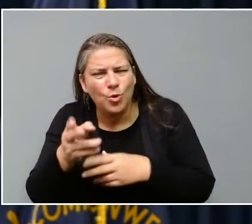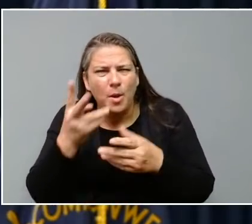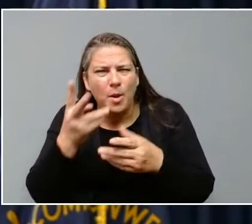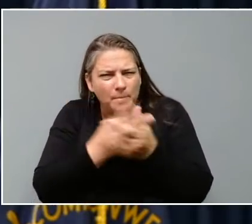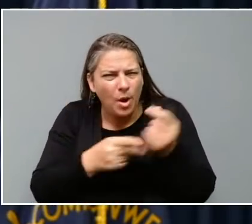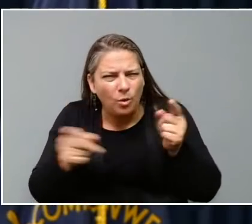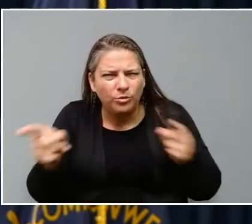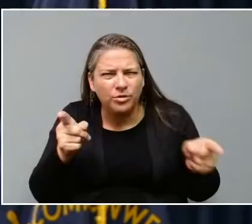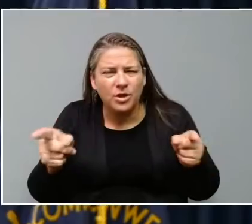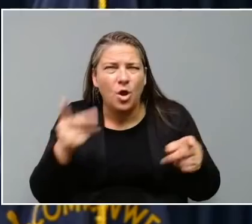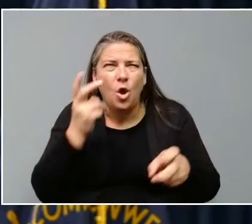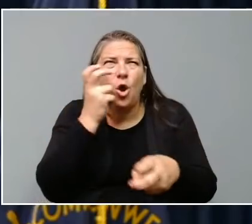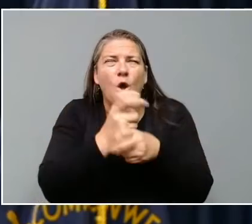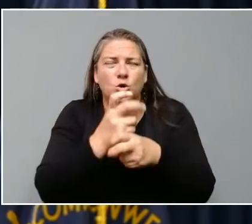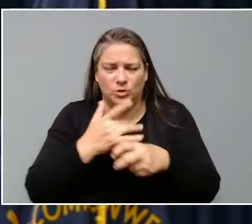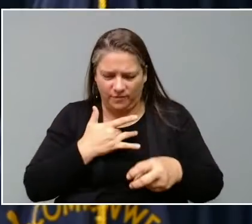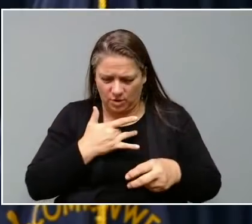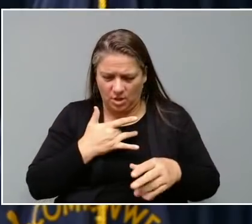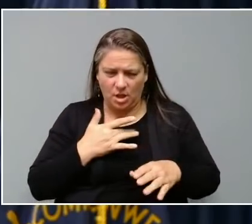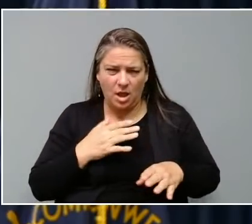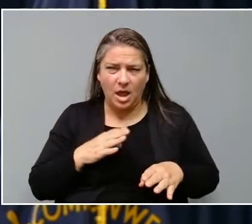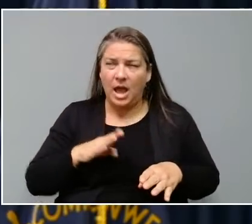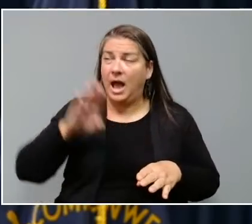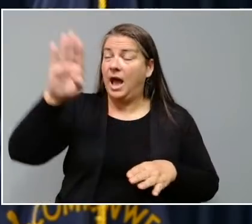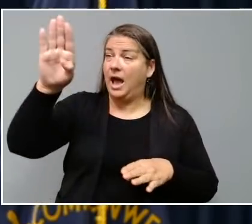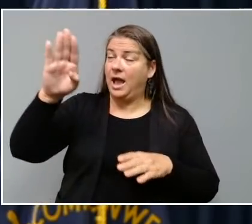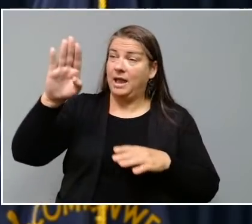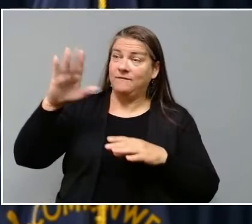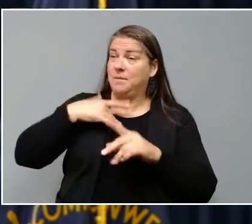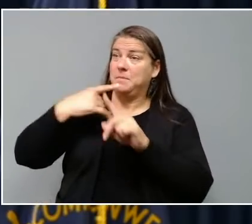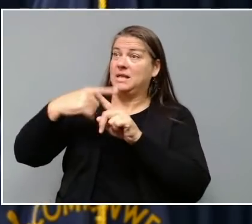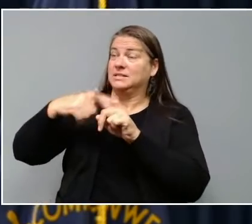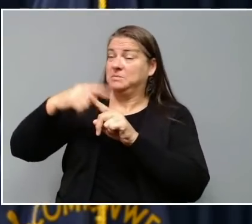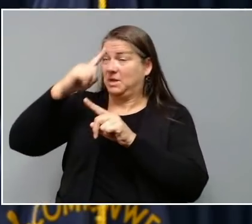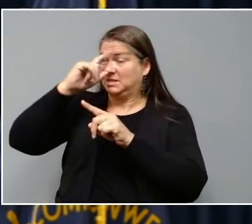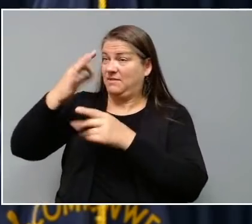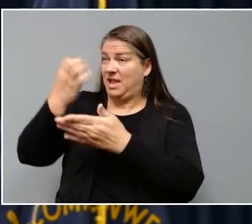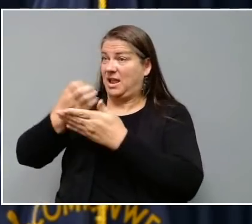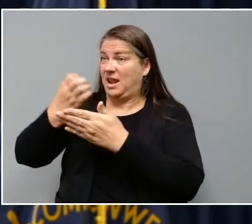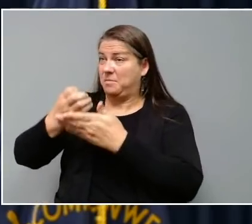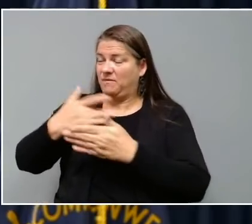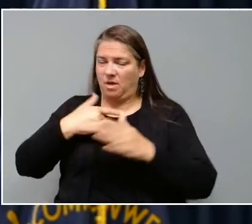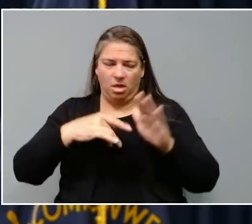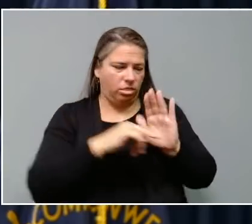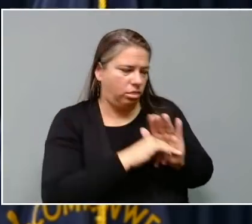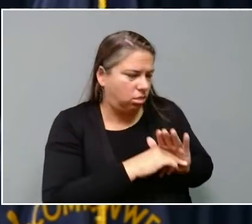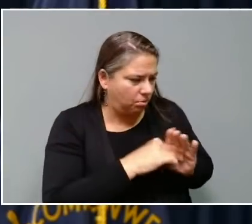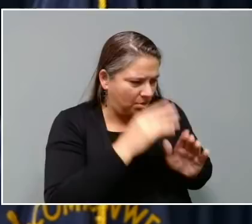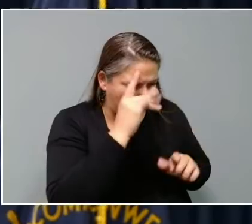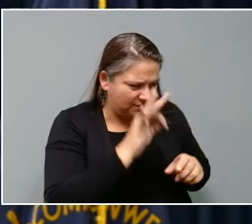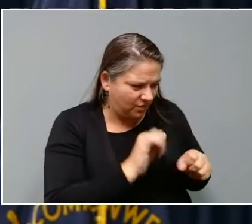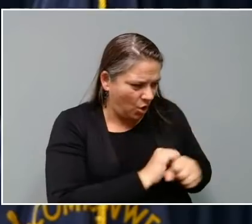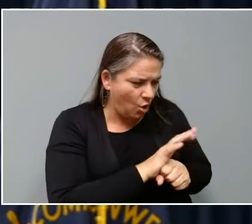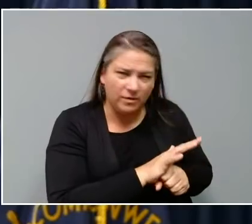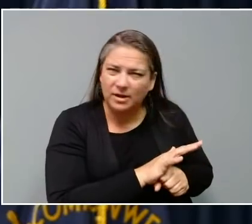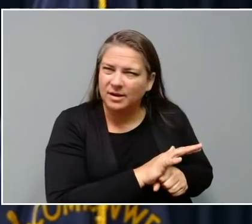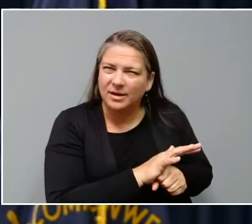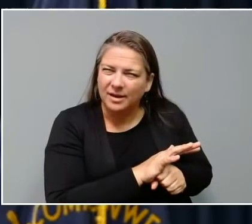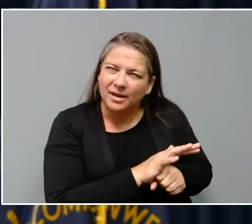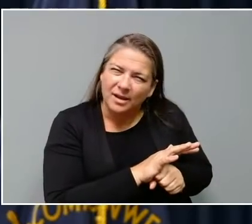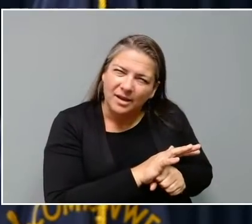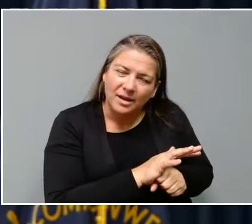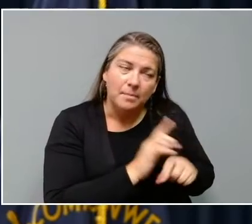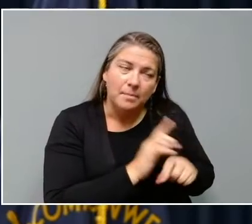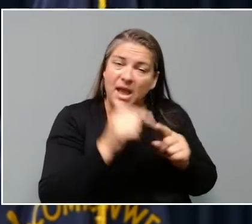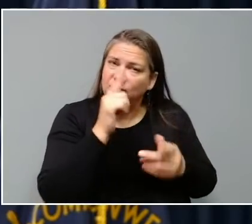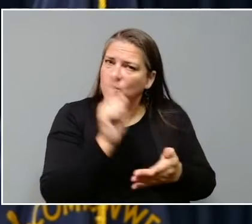process the highs and sometimes to process the lows. But every single week we have good economic